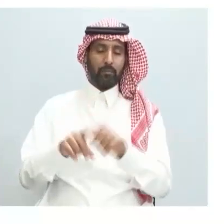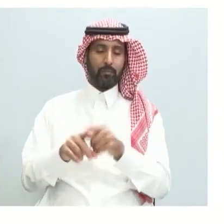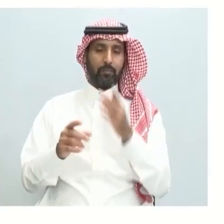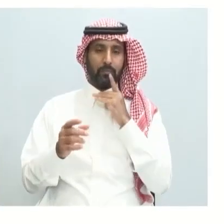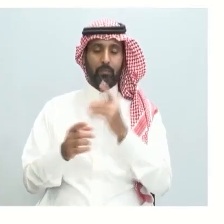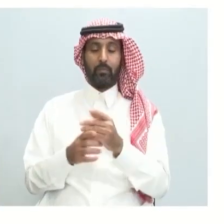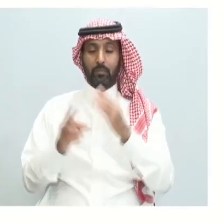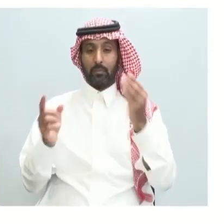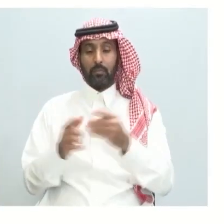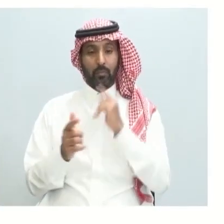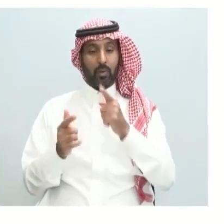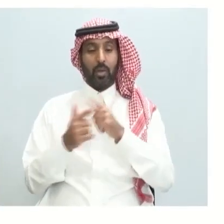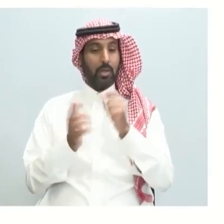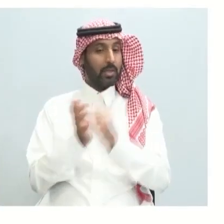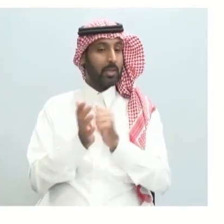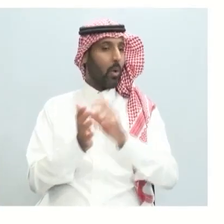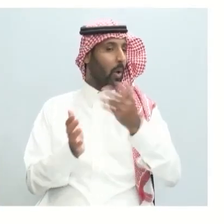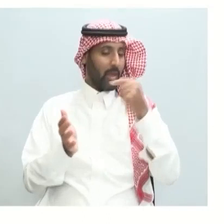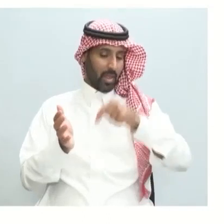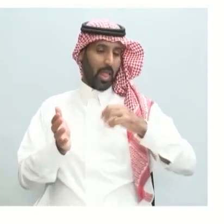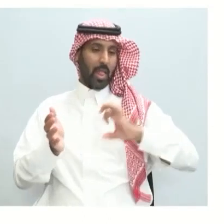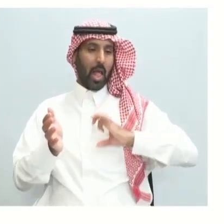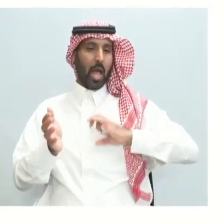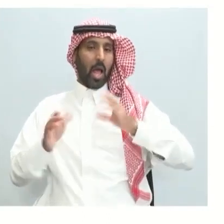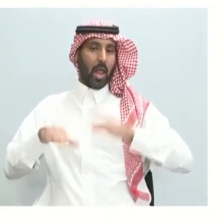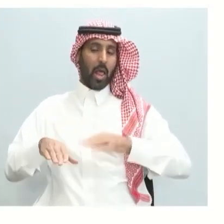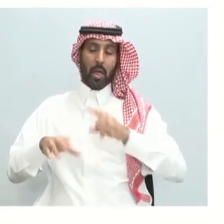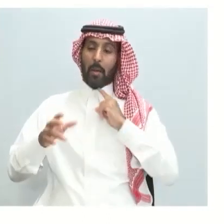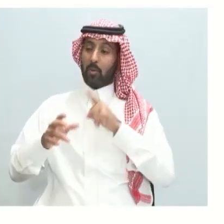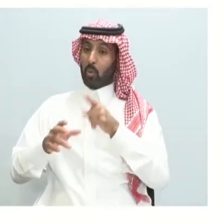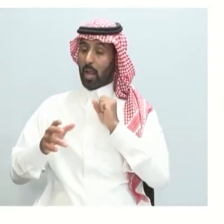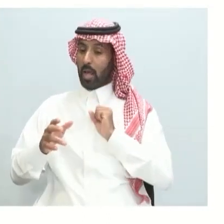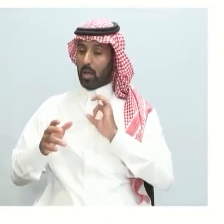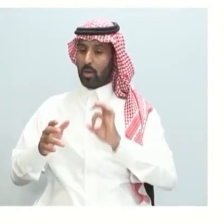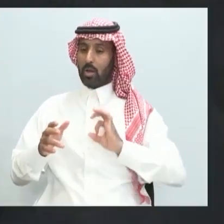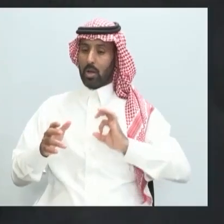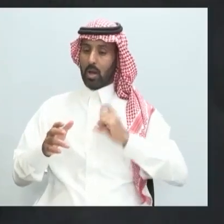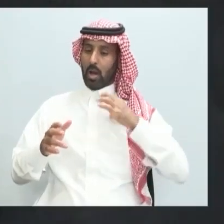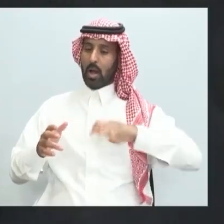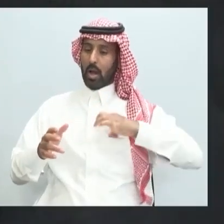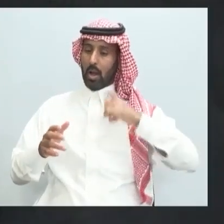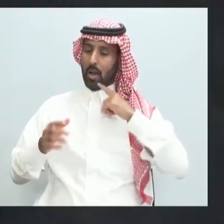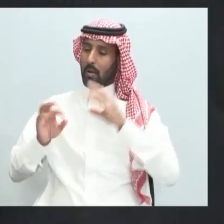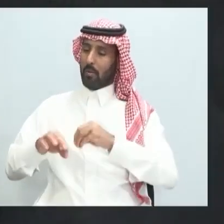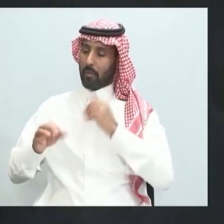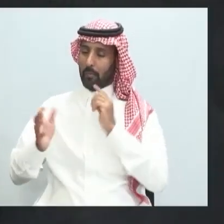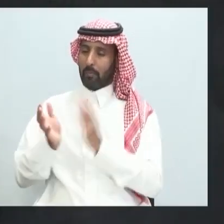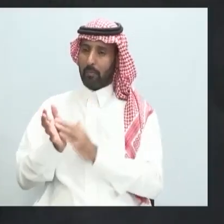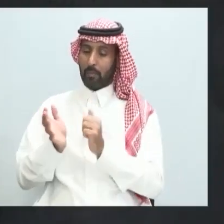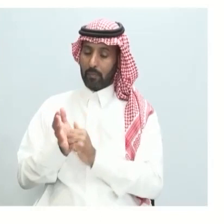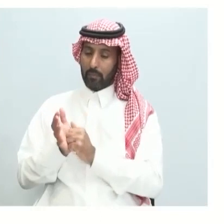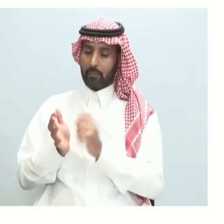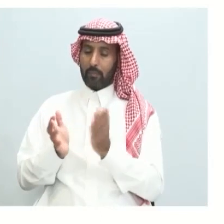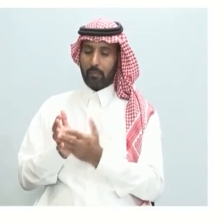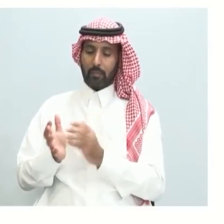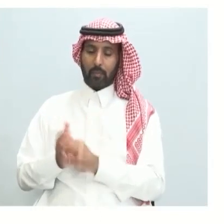Other quotes, home is where the heart is. Home is where your heart feels that it's at ease. Home is where